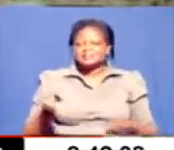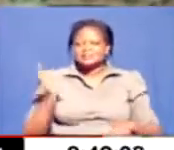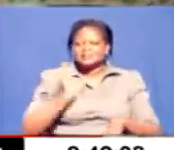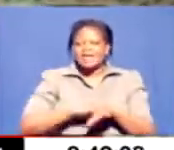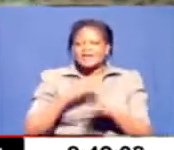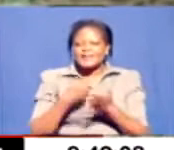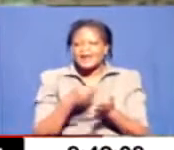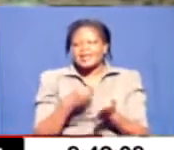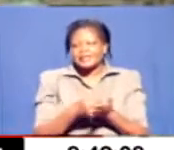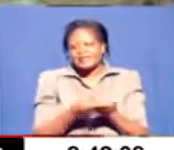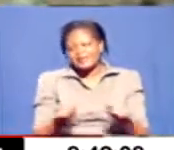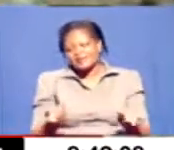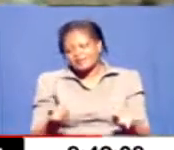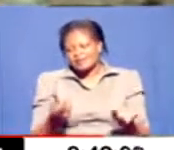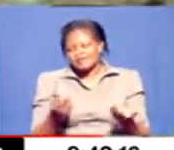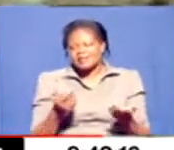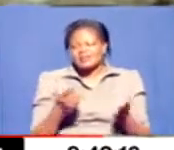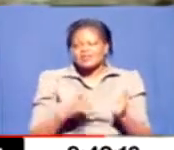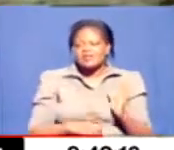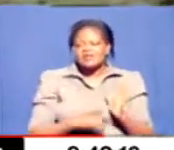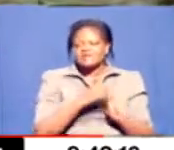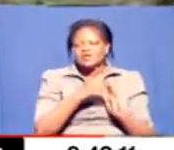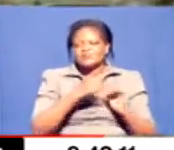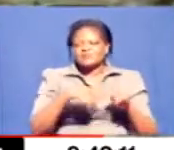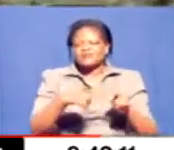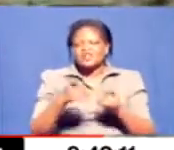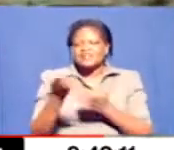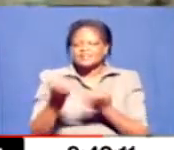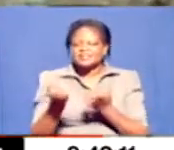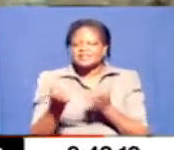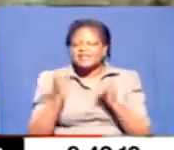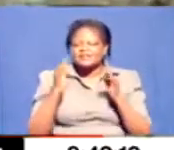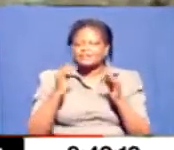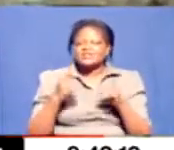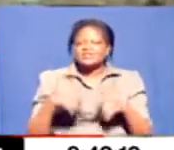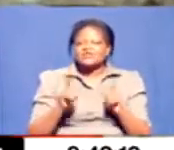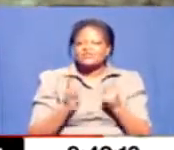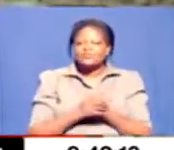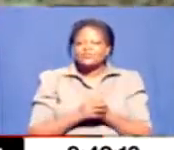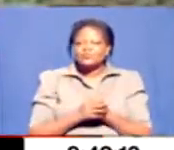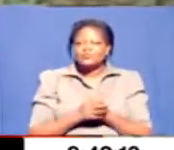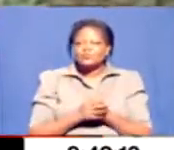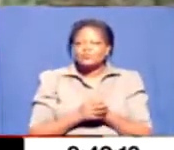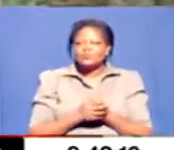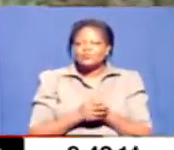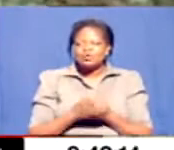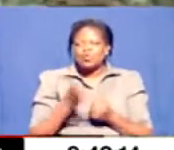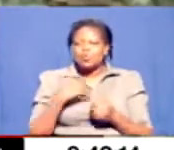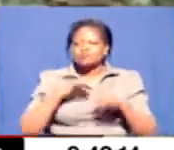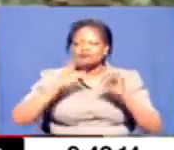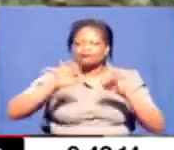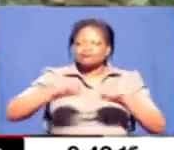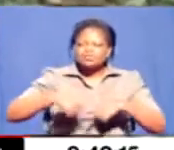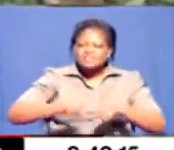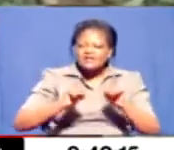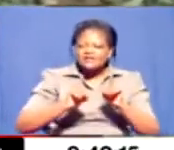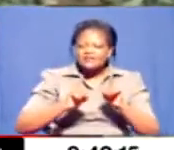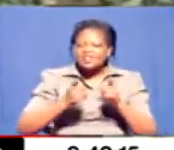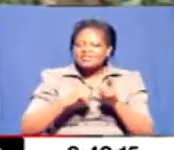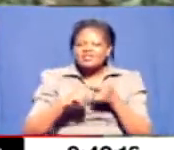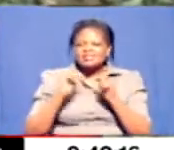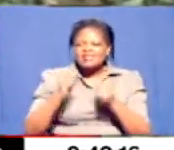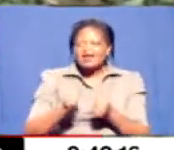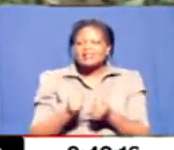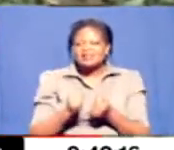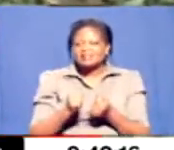umeona, kujiendelesha hata kibiashara, you know, if they don't want to really, like, do the cultivation themselves, they can as well